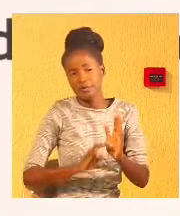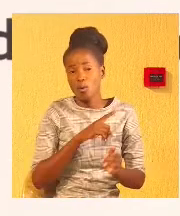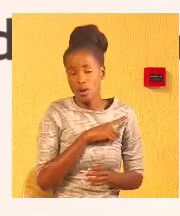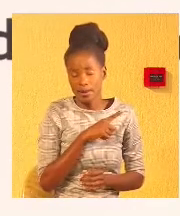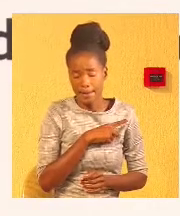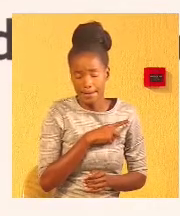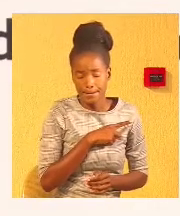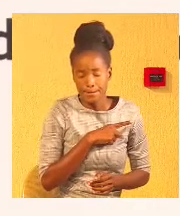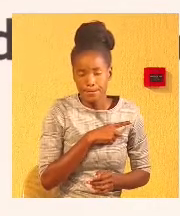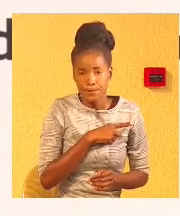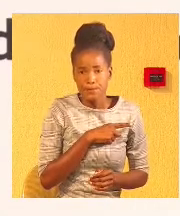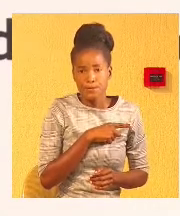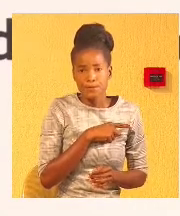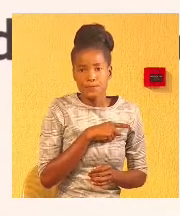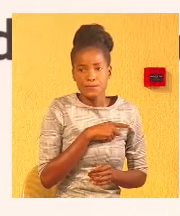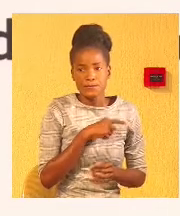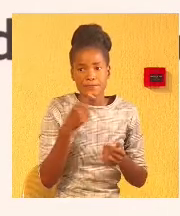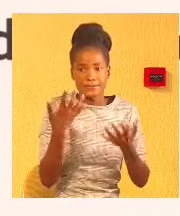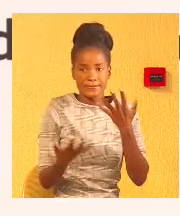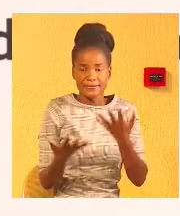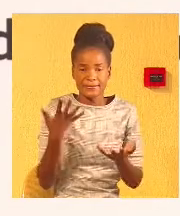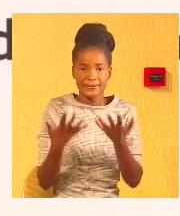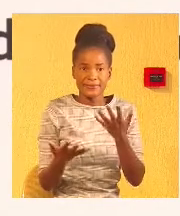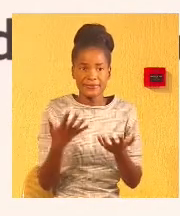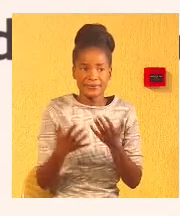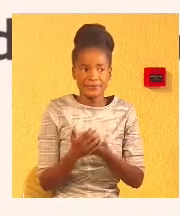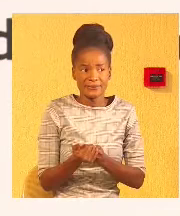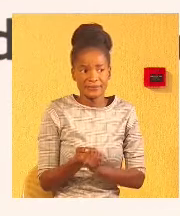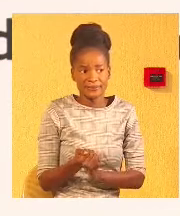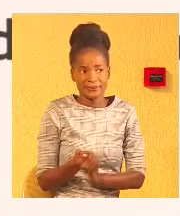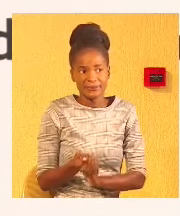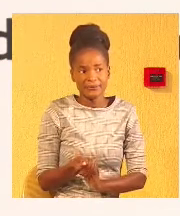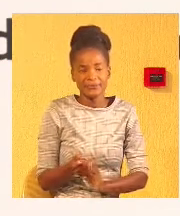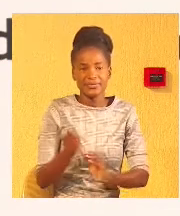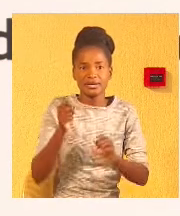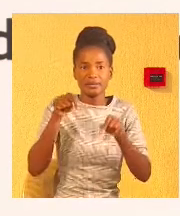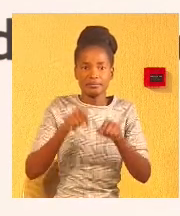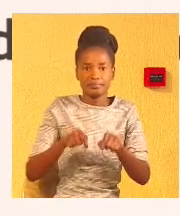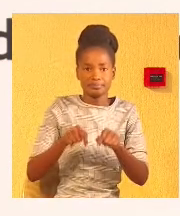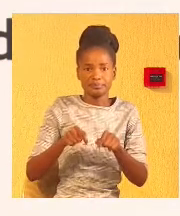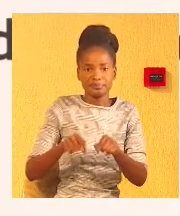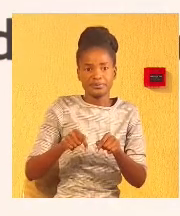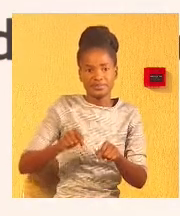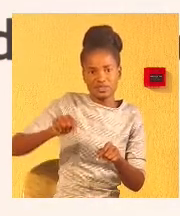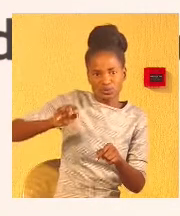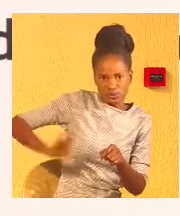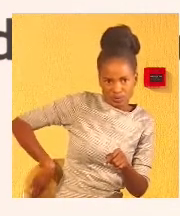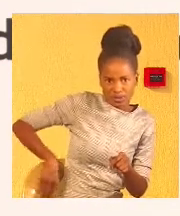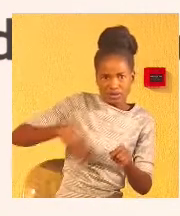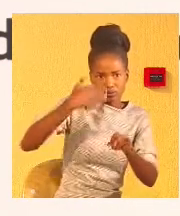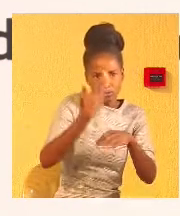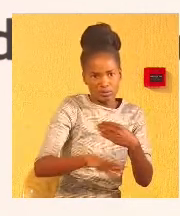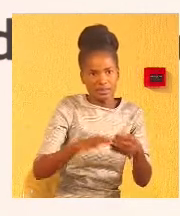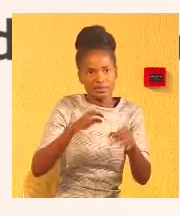that the delays in reaching out to the rest of the farm, and